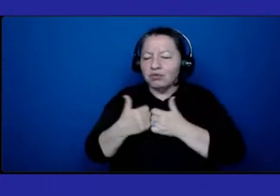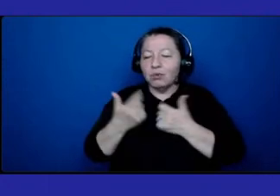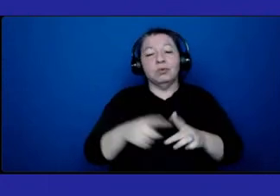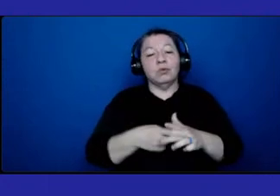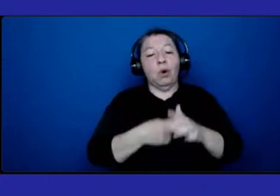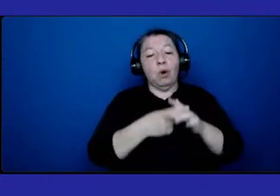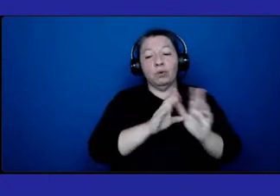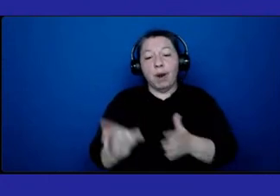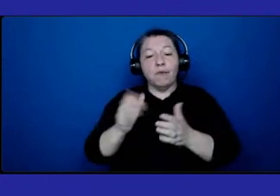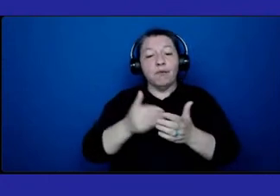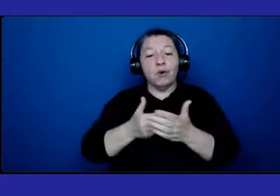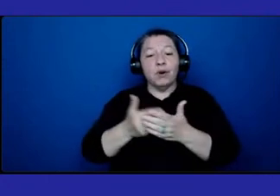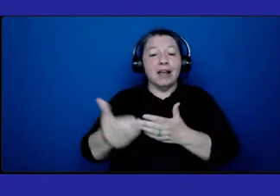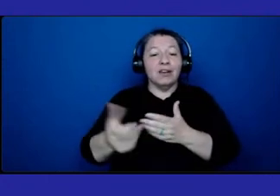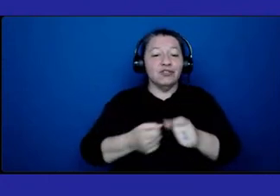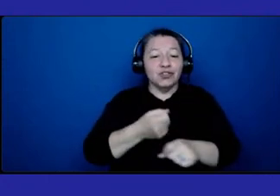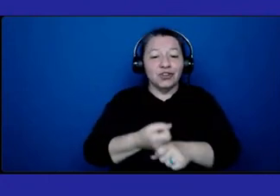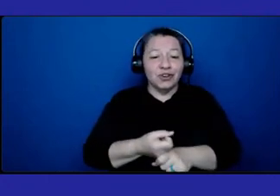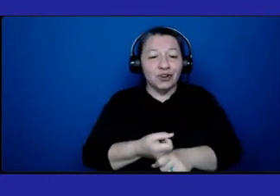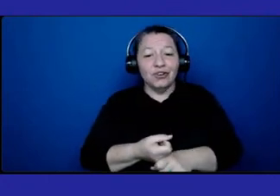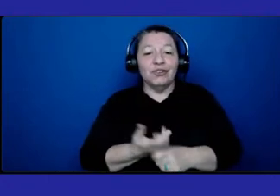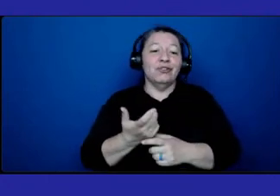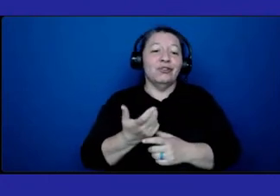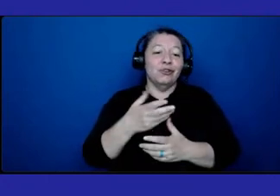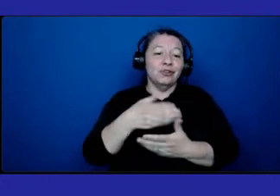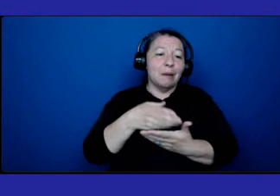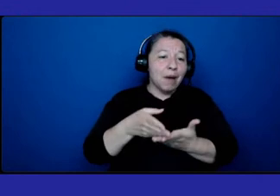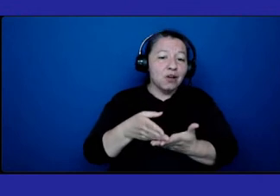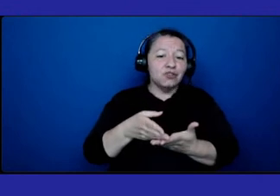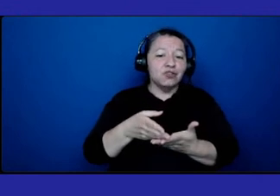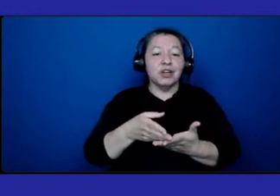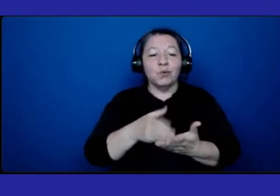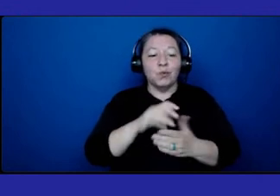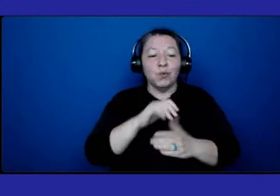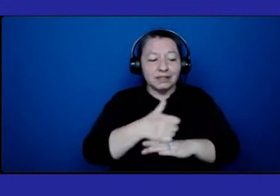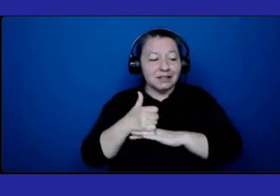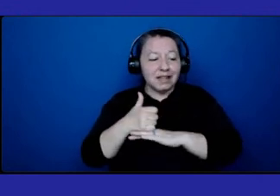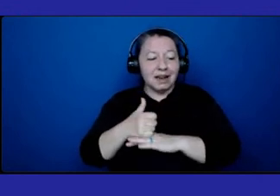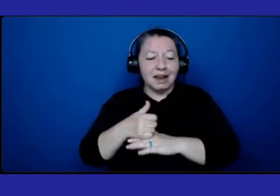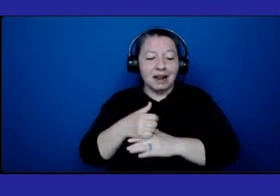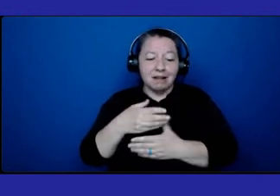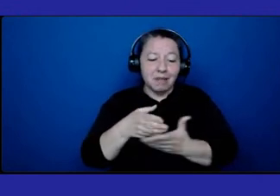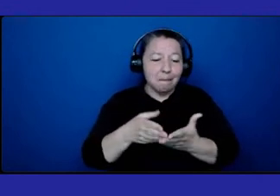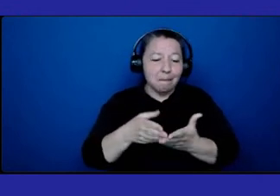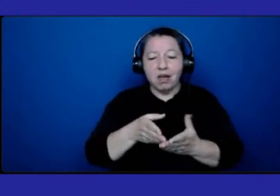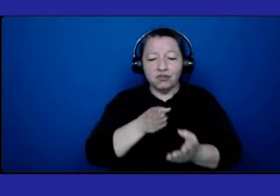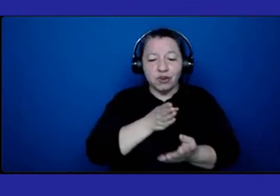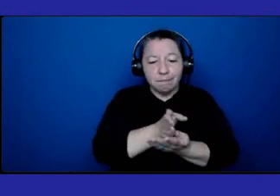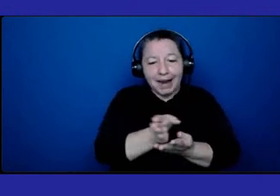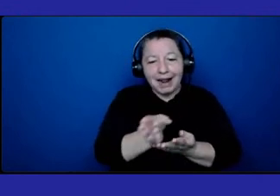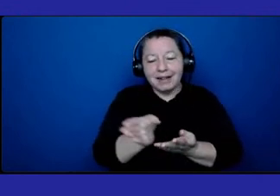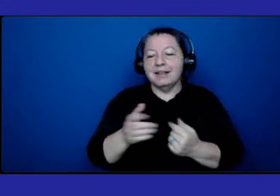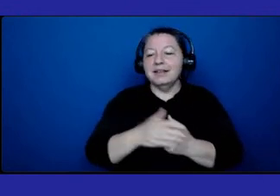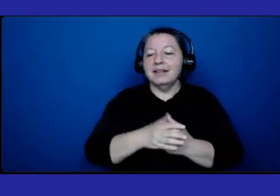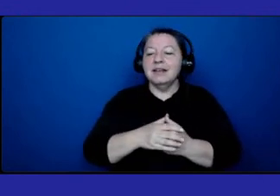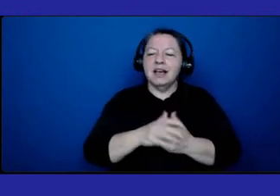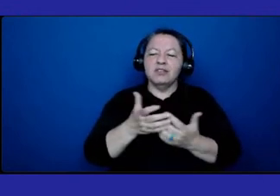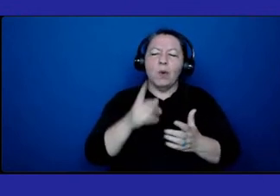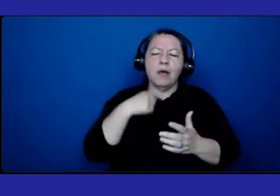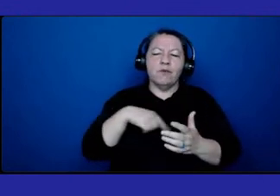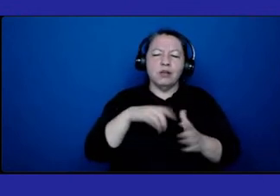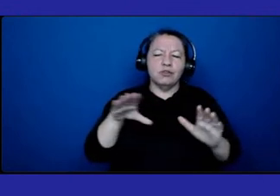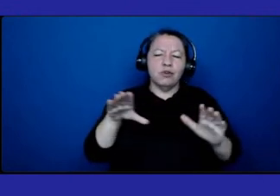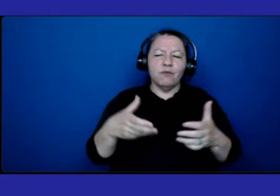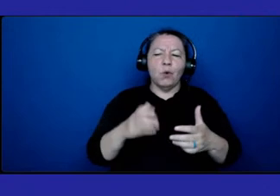next year's budget. We're laying out what we call the budget themes. It's a way for us to kind of focus everybody's effort and get on the